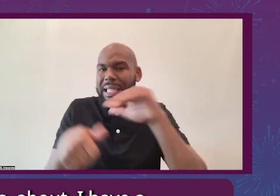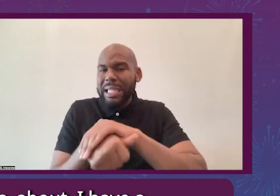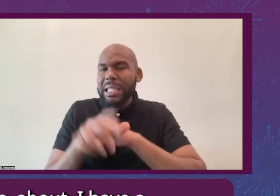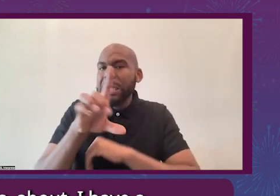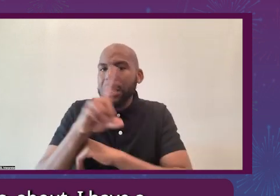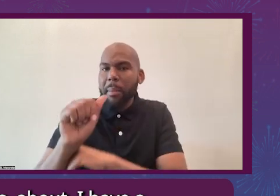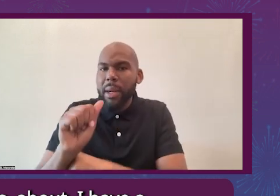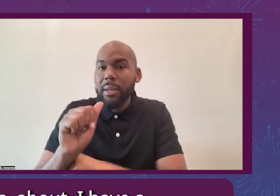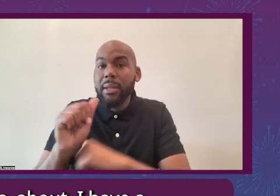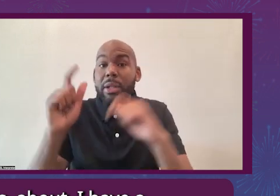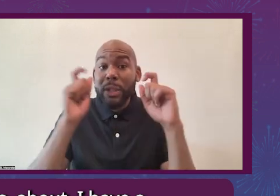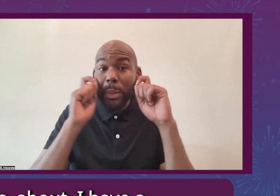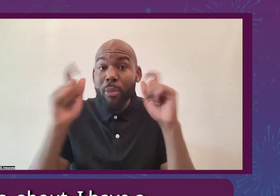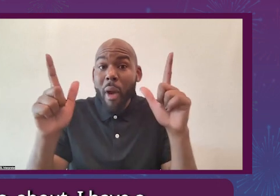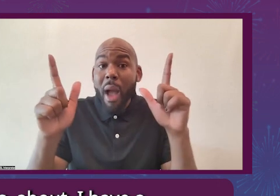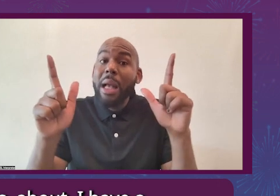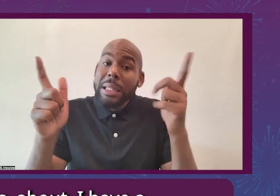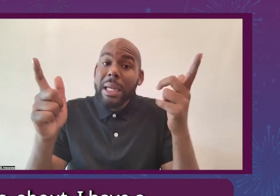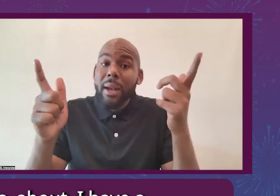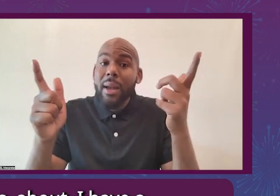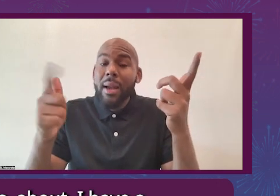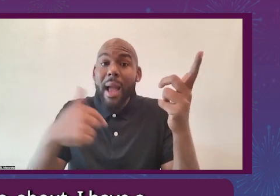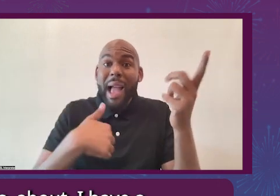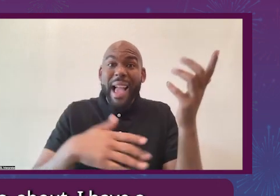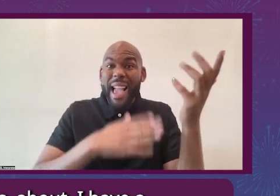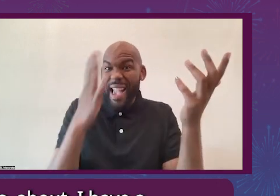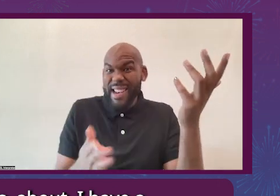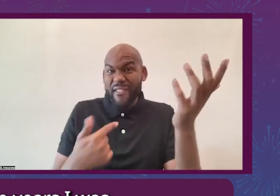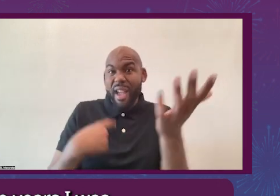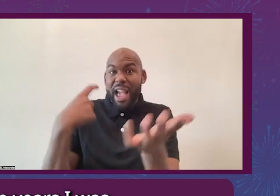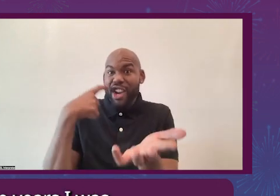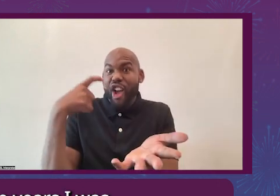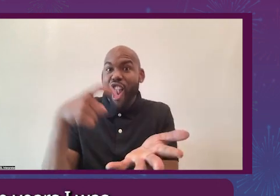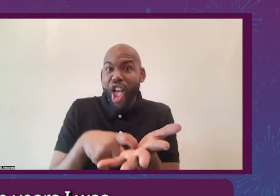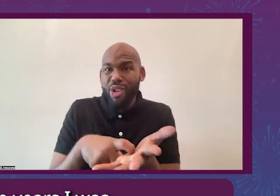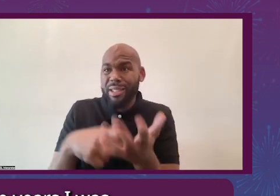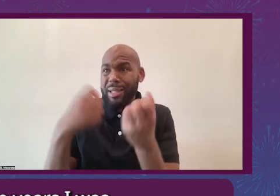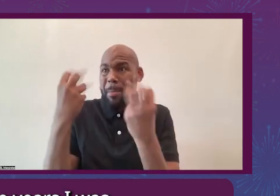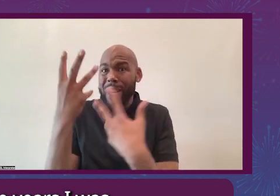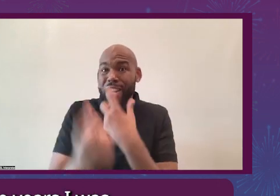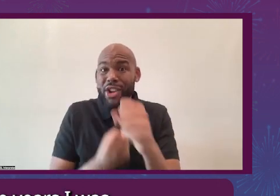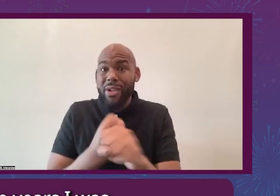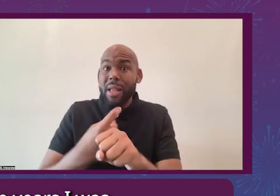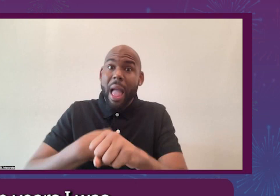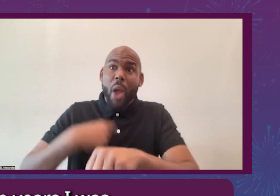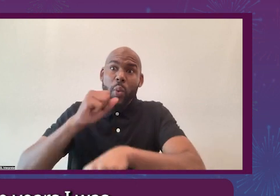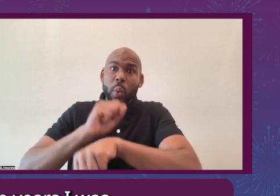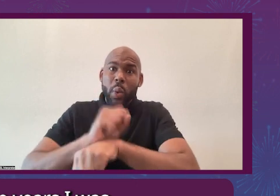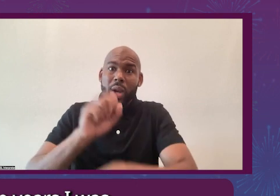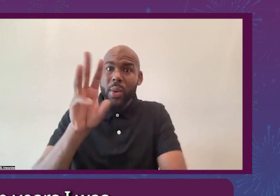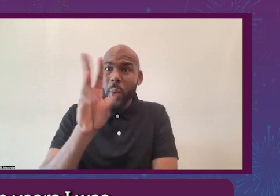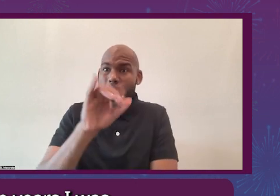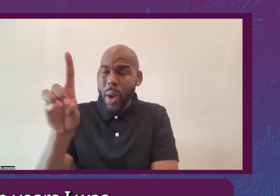have a hidden disability, which surprisingly enough, I never acknowledged in all the years